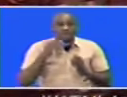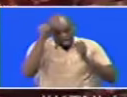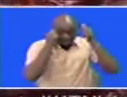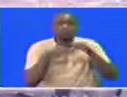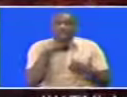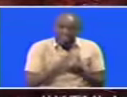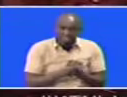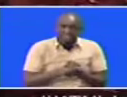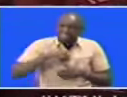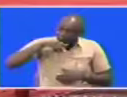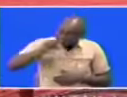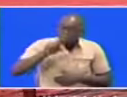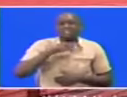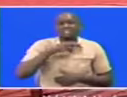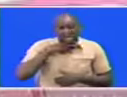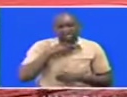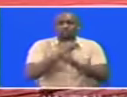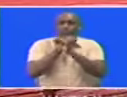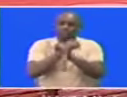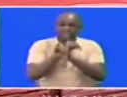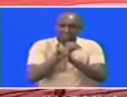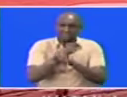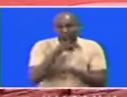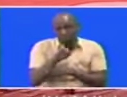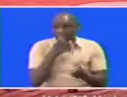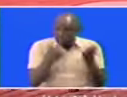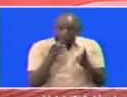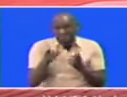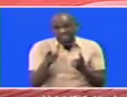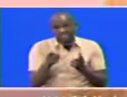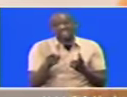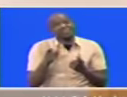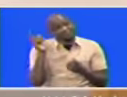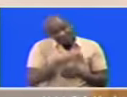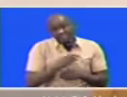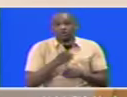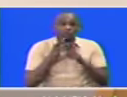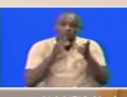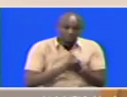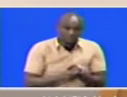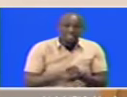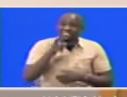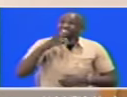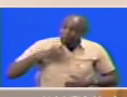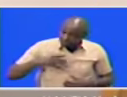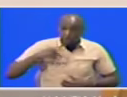had paid the ultimate price for a war that may be far from over. Hawa watu